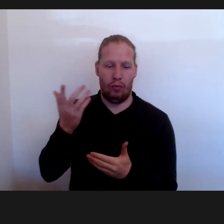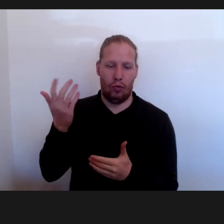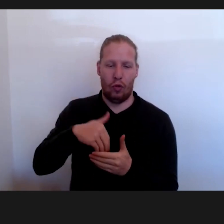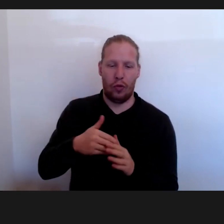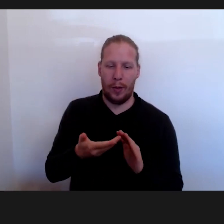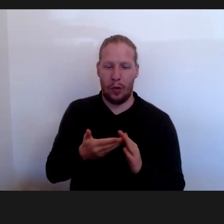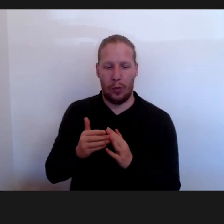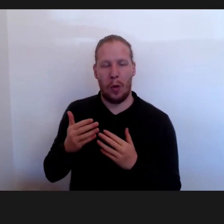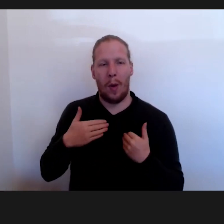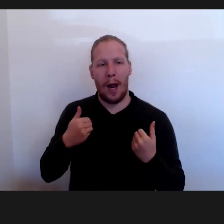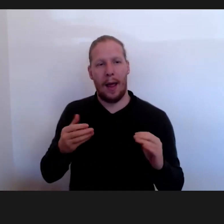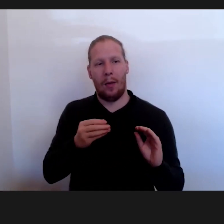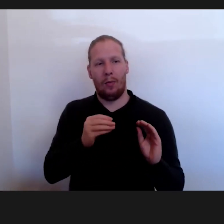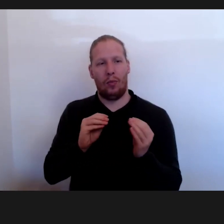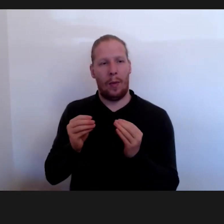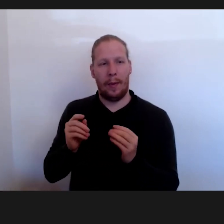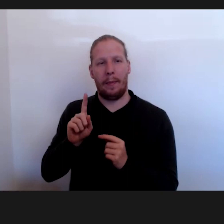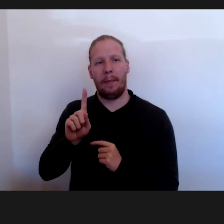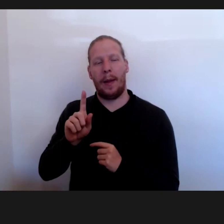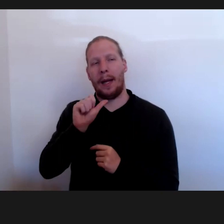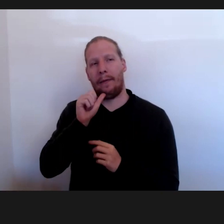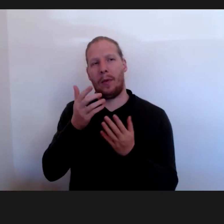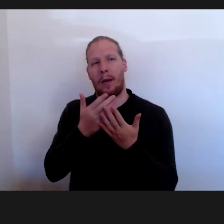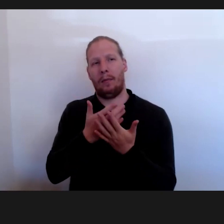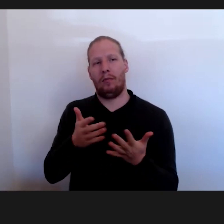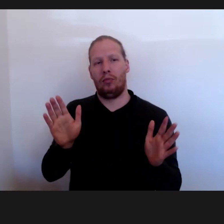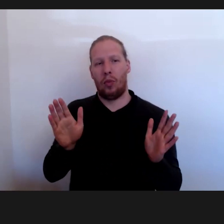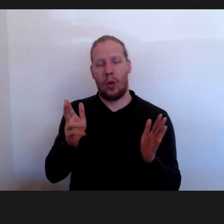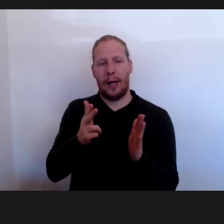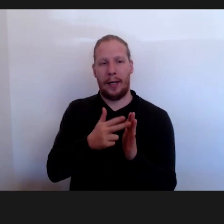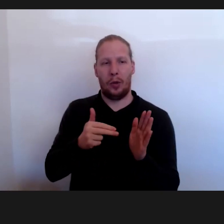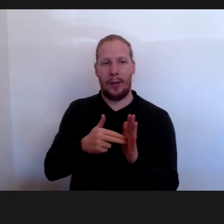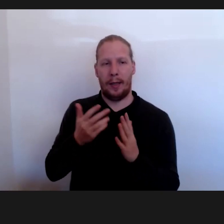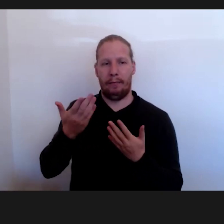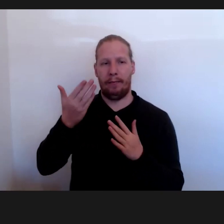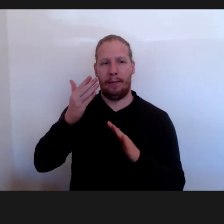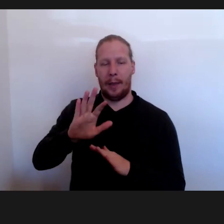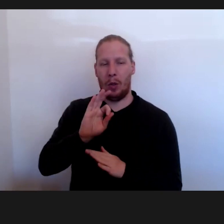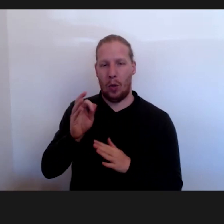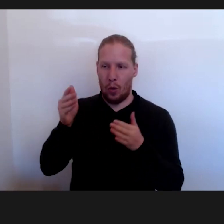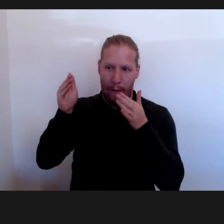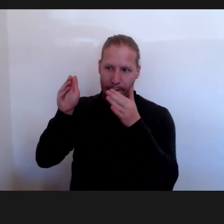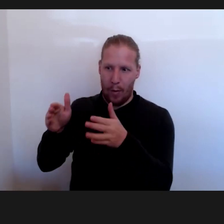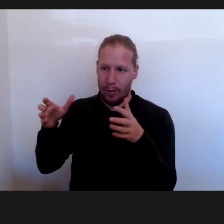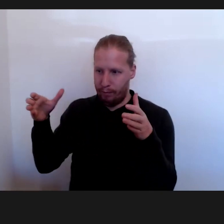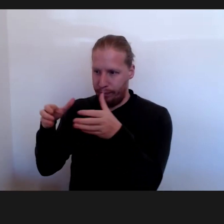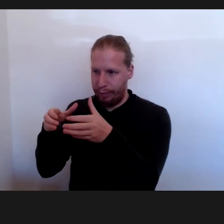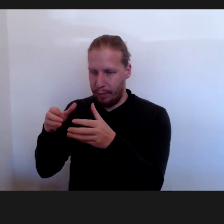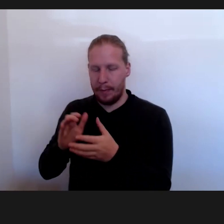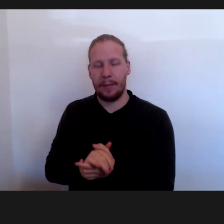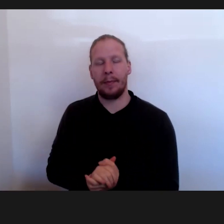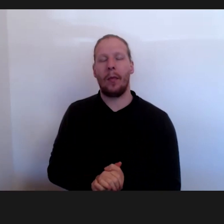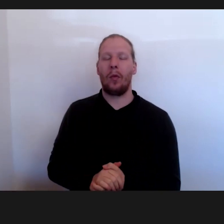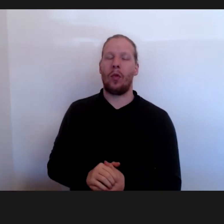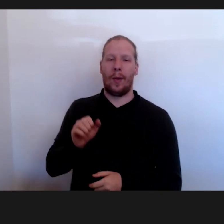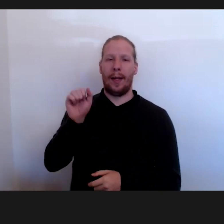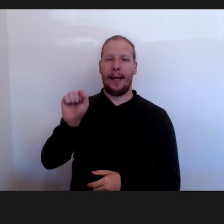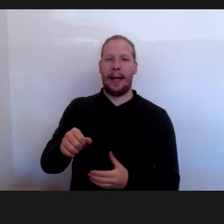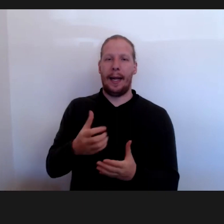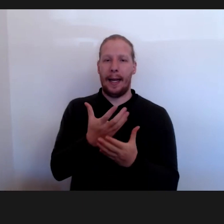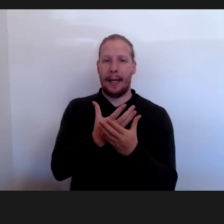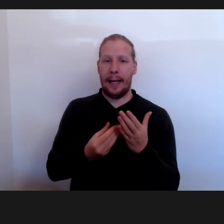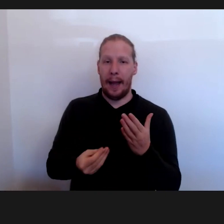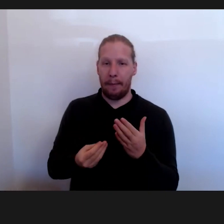kind of things, more of a broader countrywide rather than just on a smaller scale. So on one hand, there are gaps that